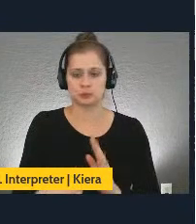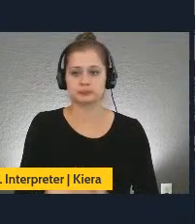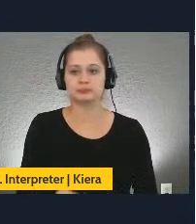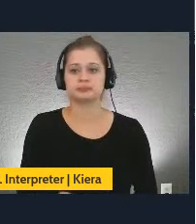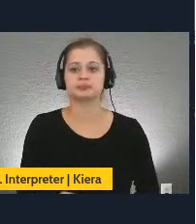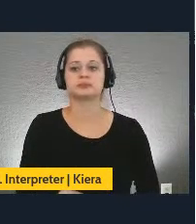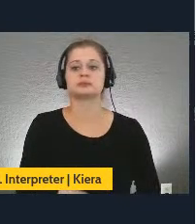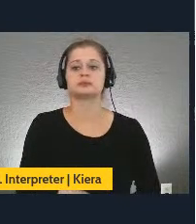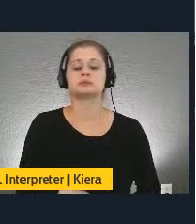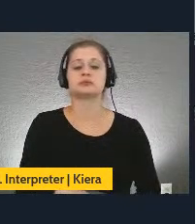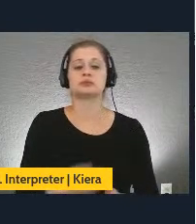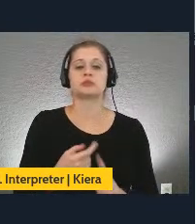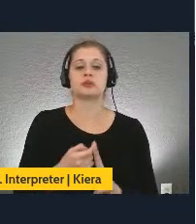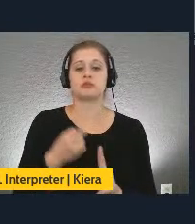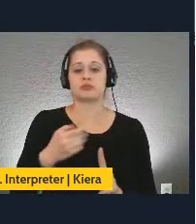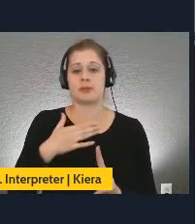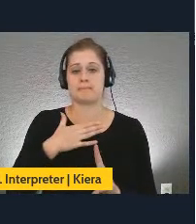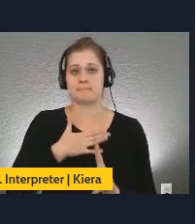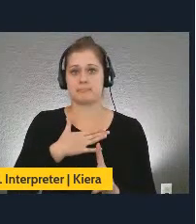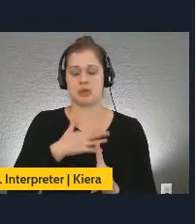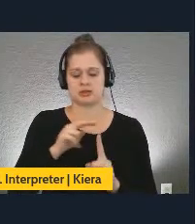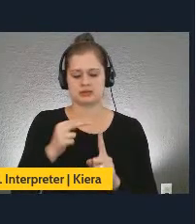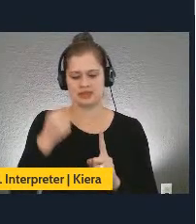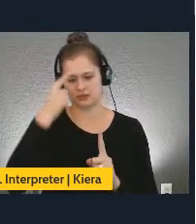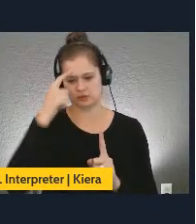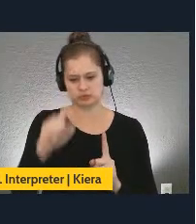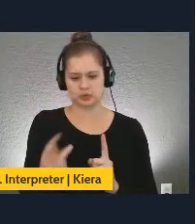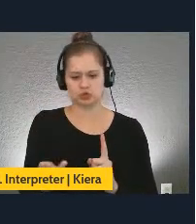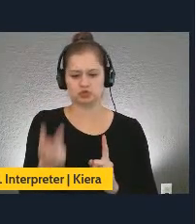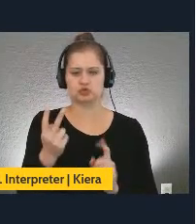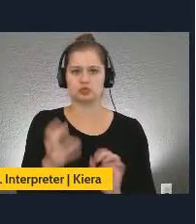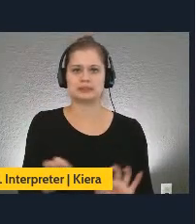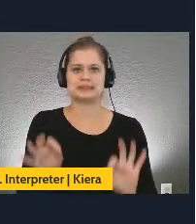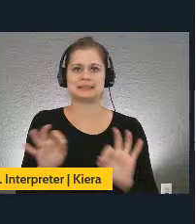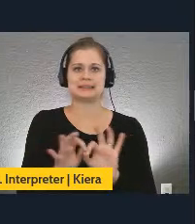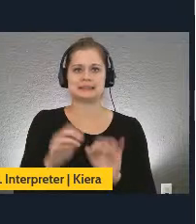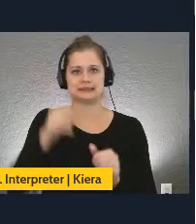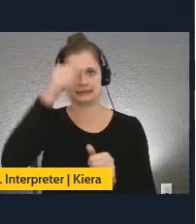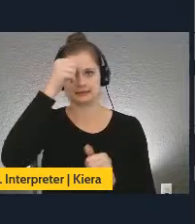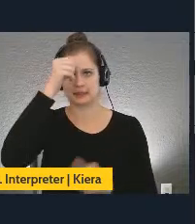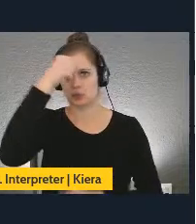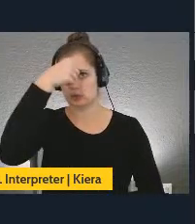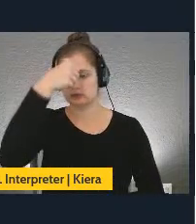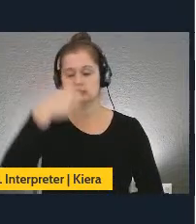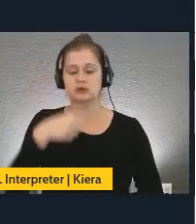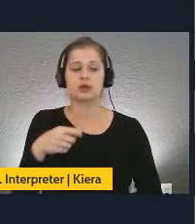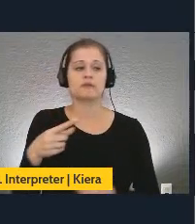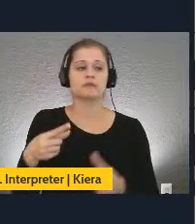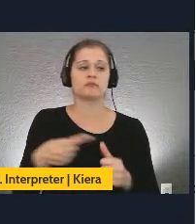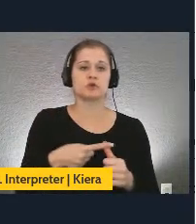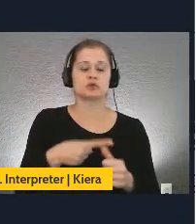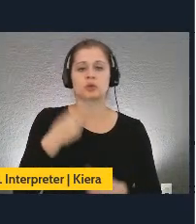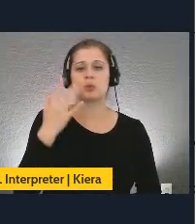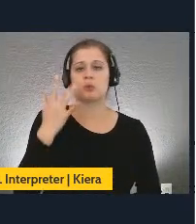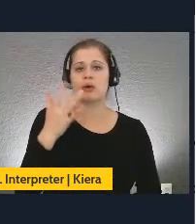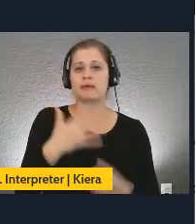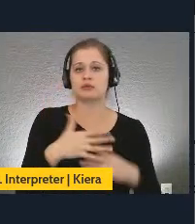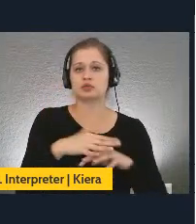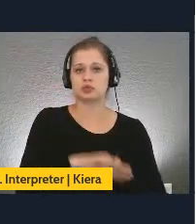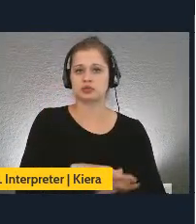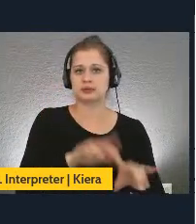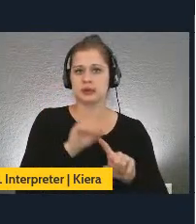I think there should be two key takeaways. The first is why integration testing is especially